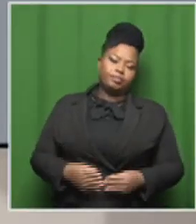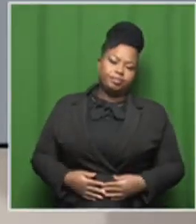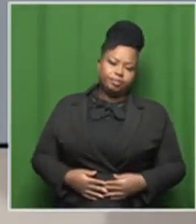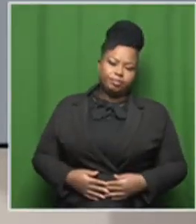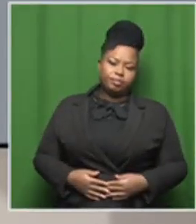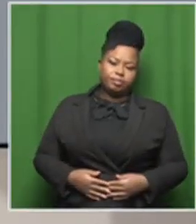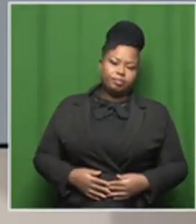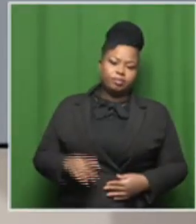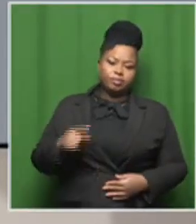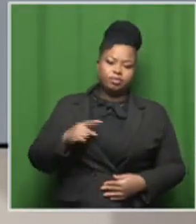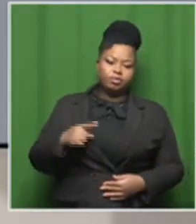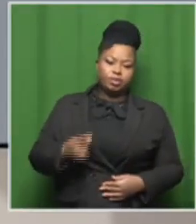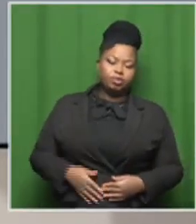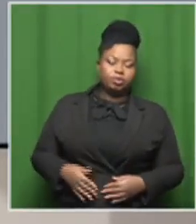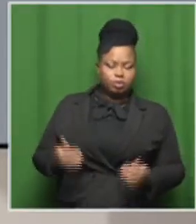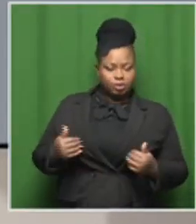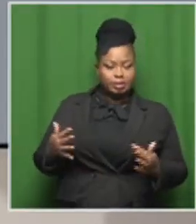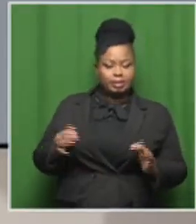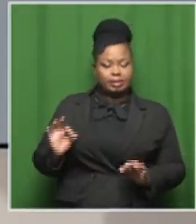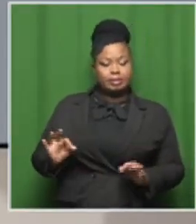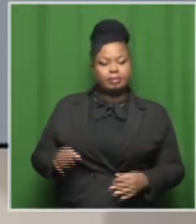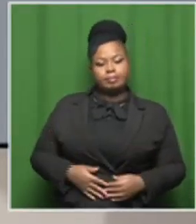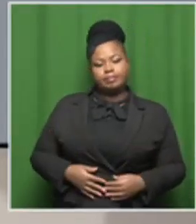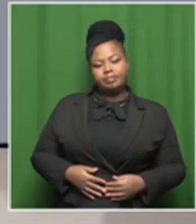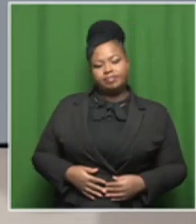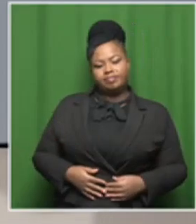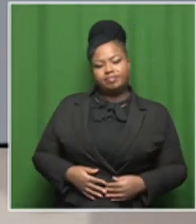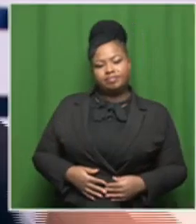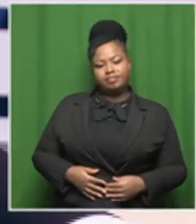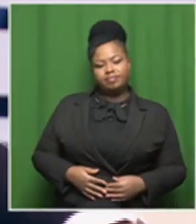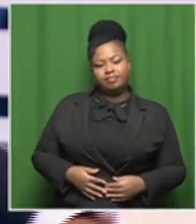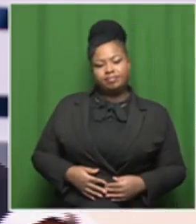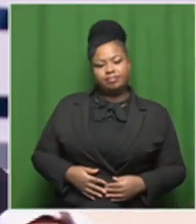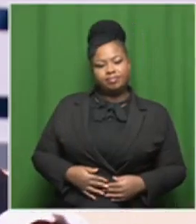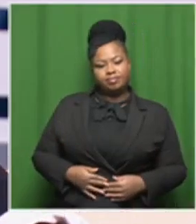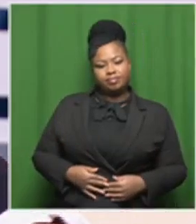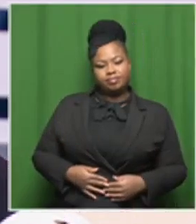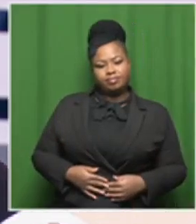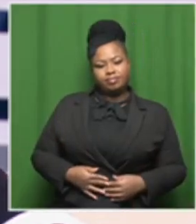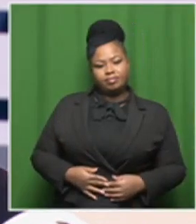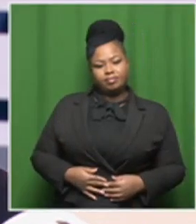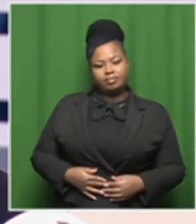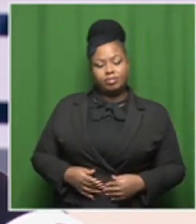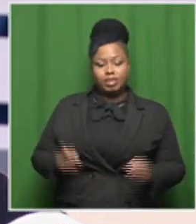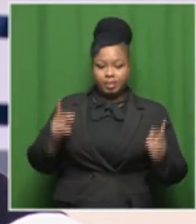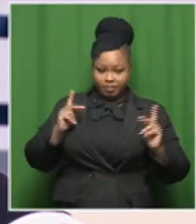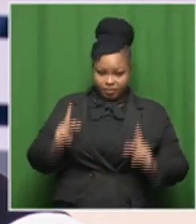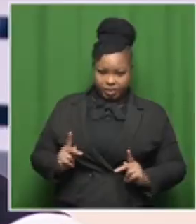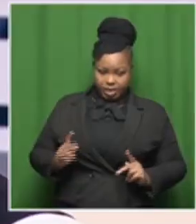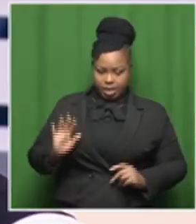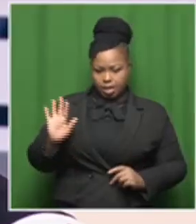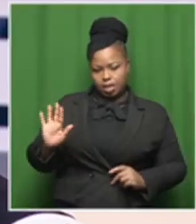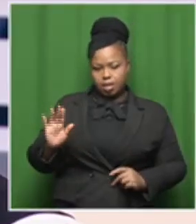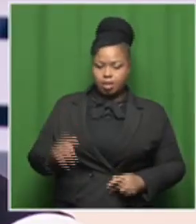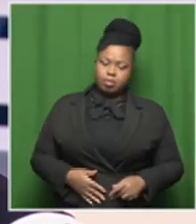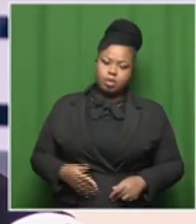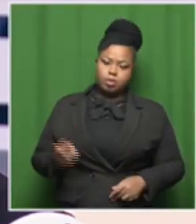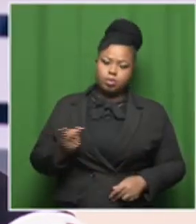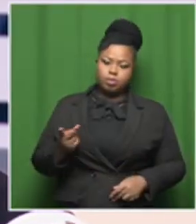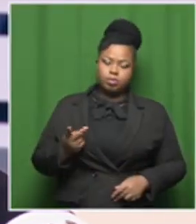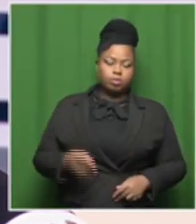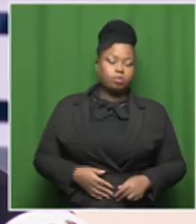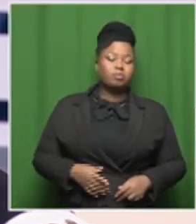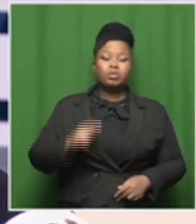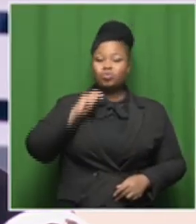just to get started is quite something. Now, gents, beyond the physical ability, this race is by no means a